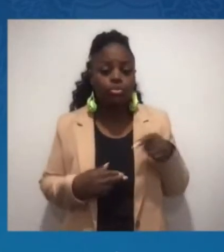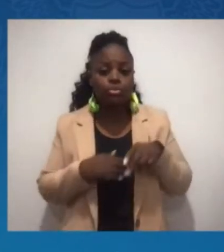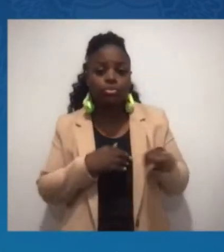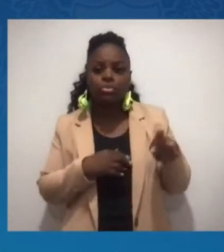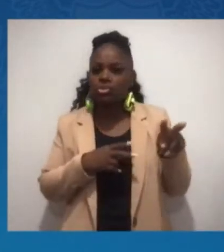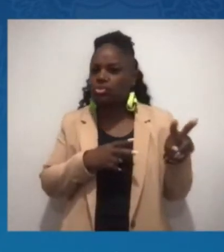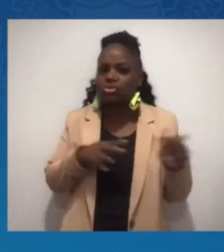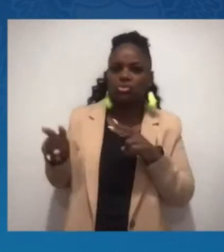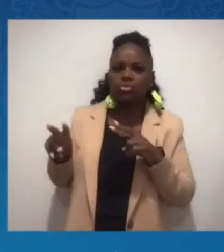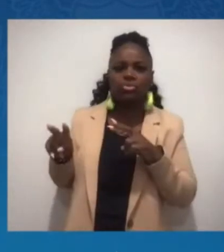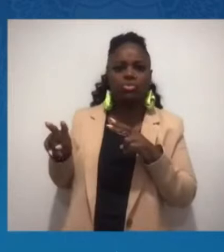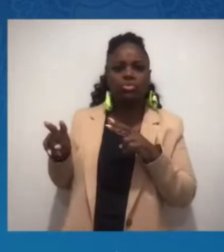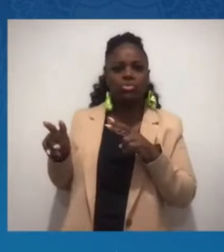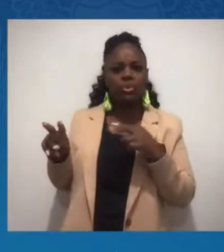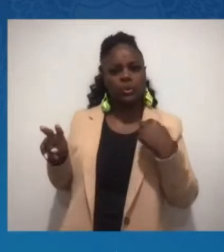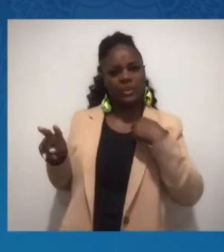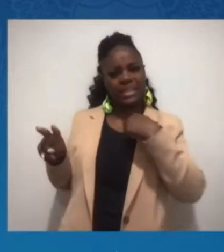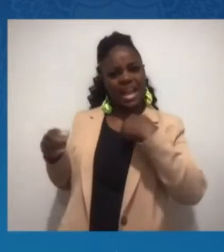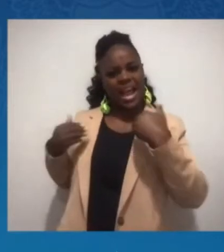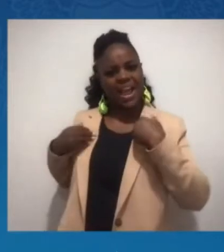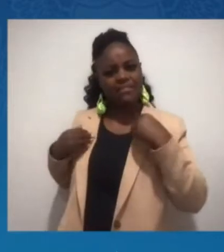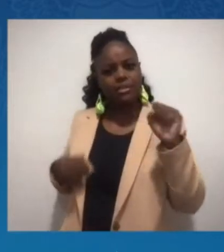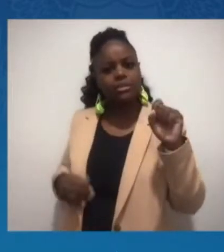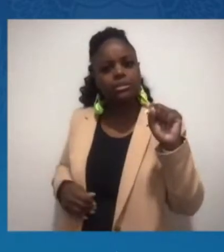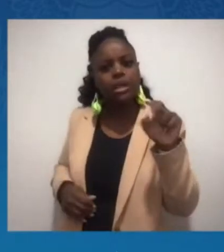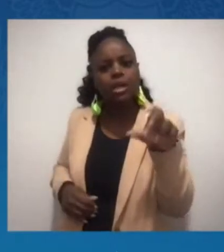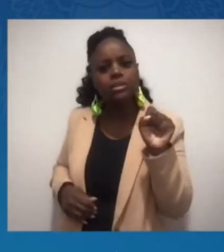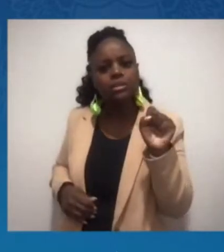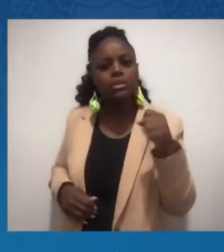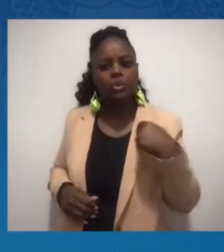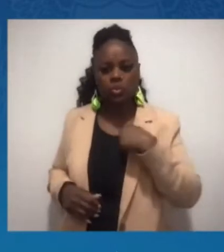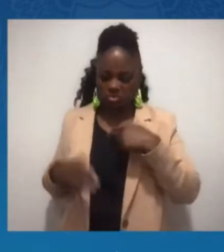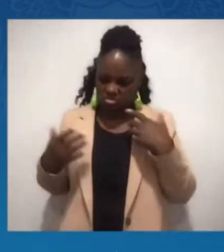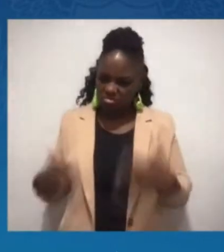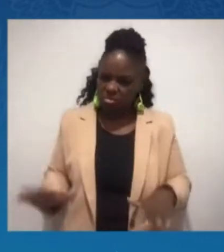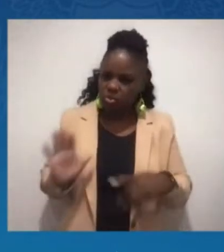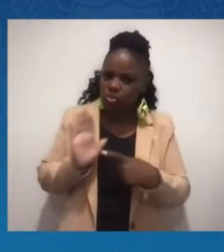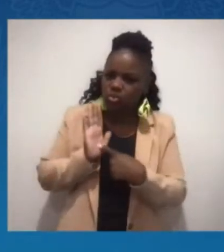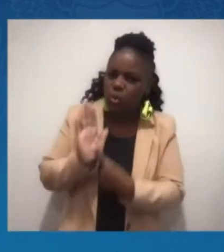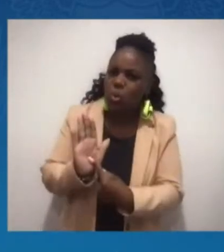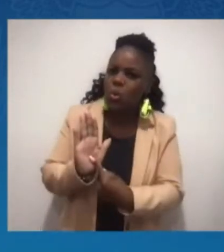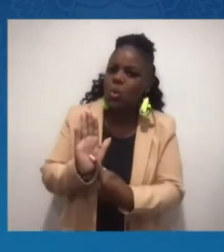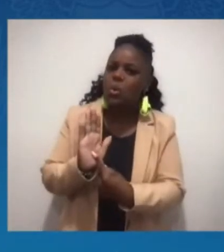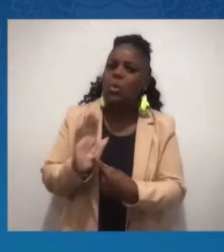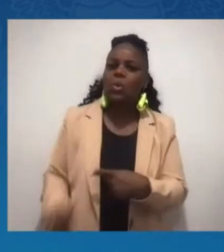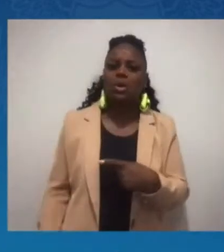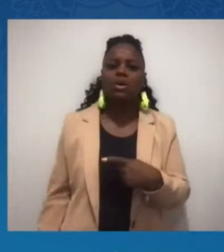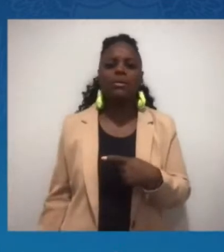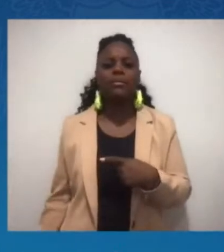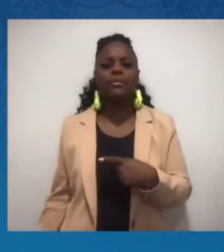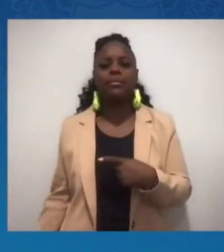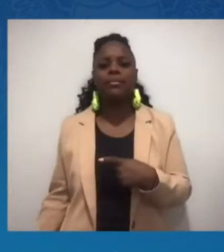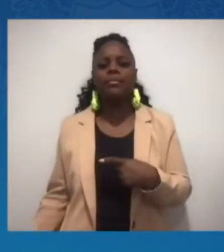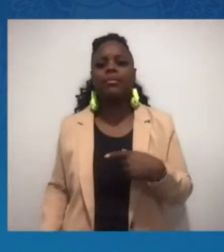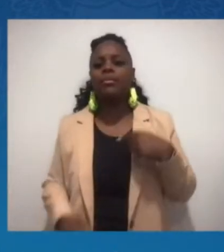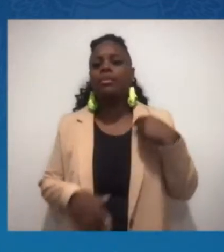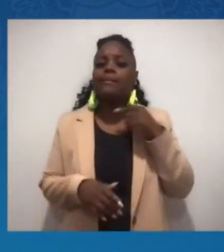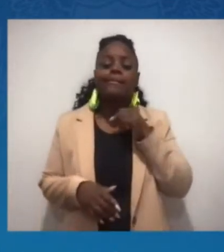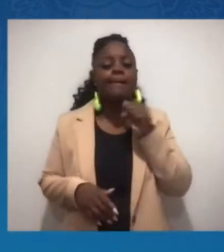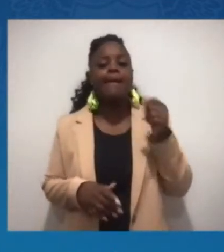representing what we believe to be the greatest democracy in the world, imperfect though we may